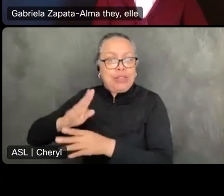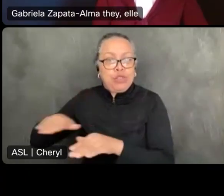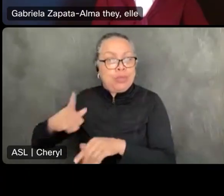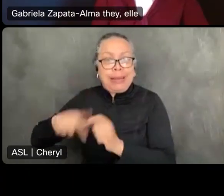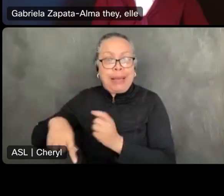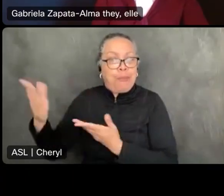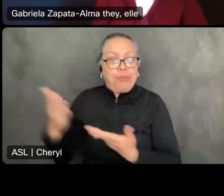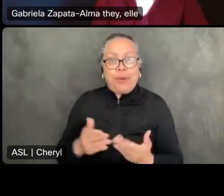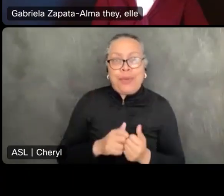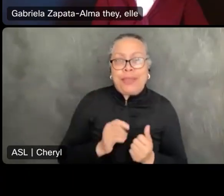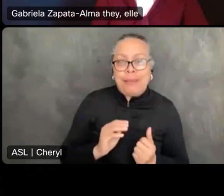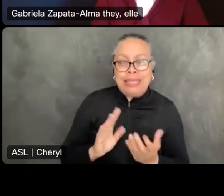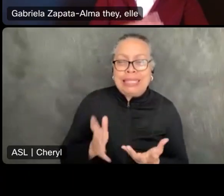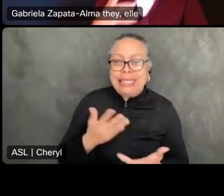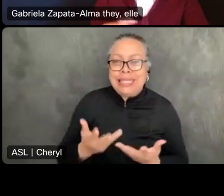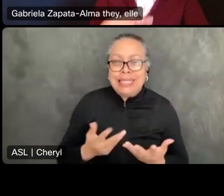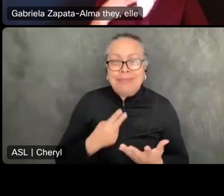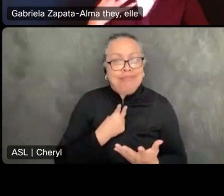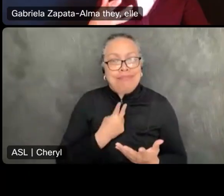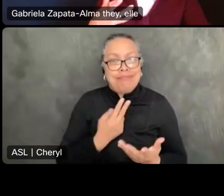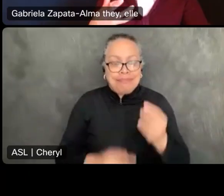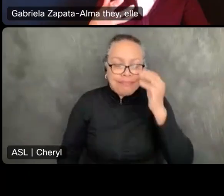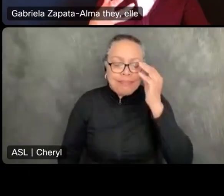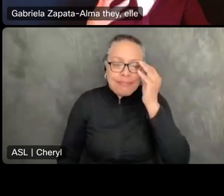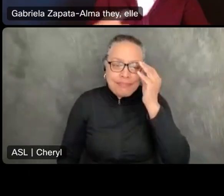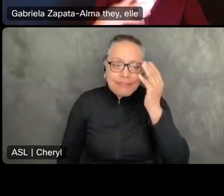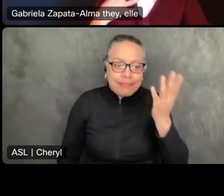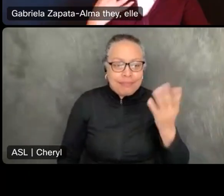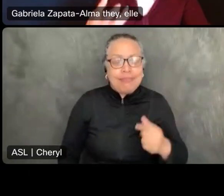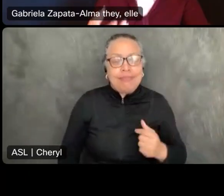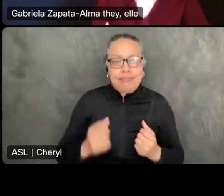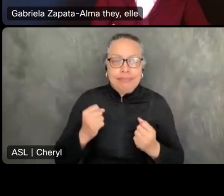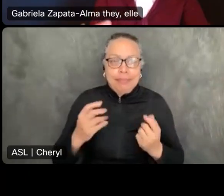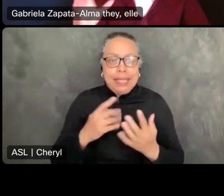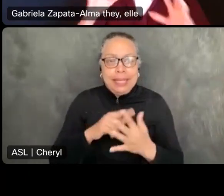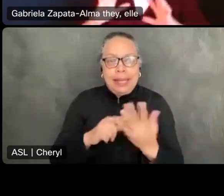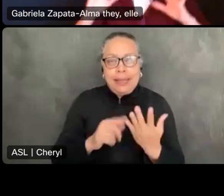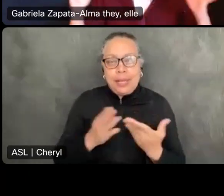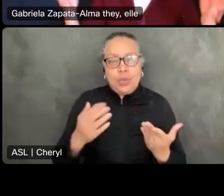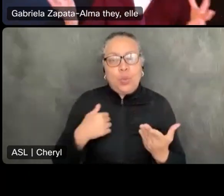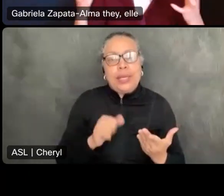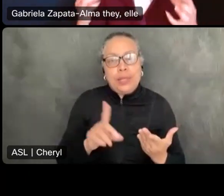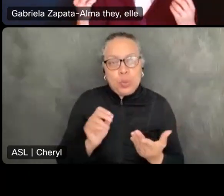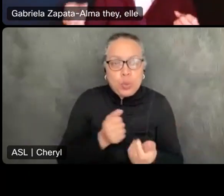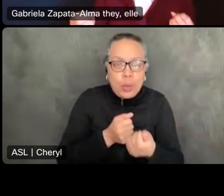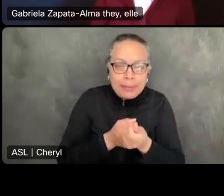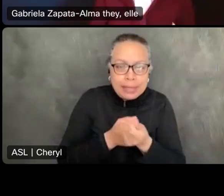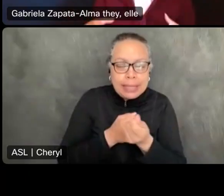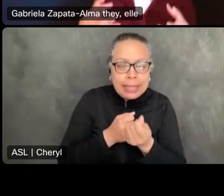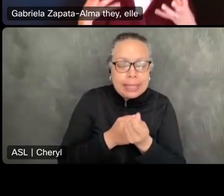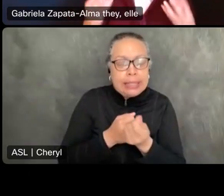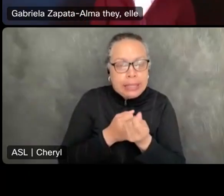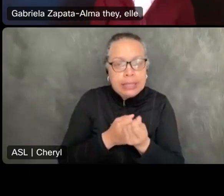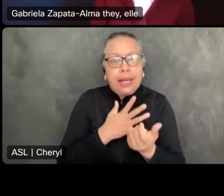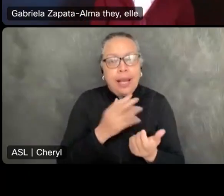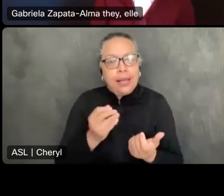with? So a lot of pieces that we can do to advocate as well as to make sure that people have access to